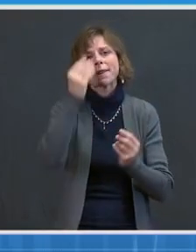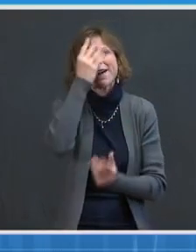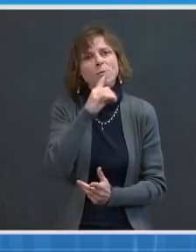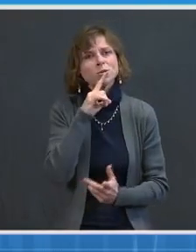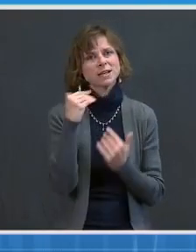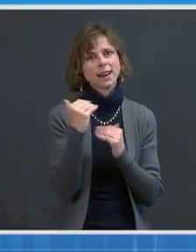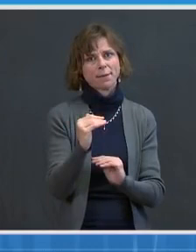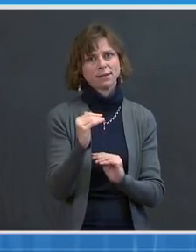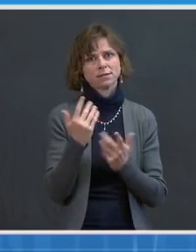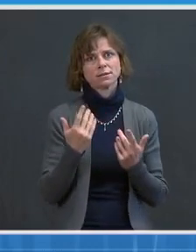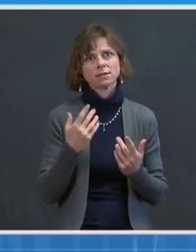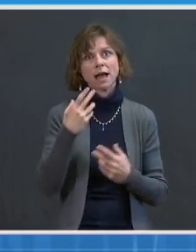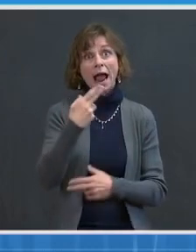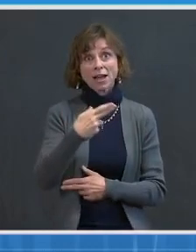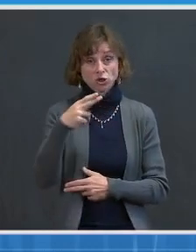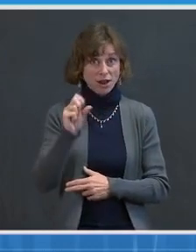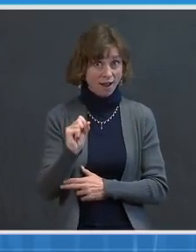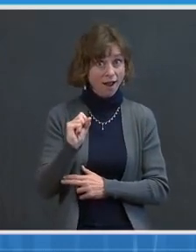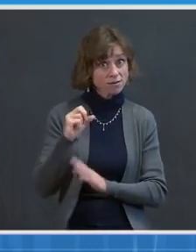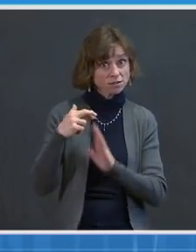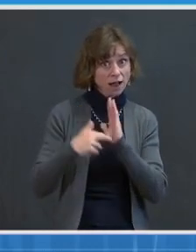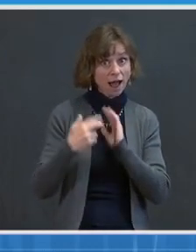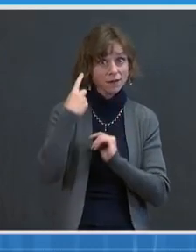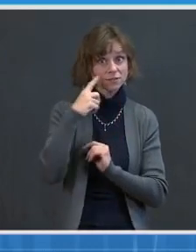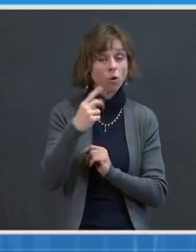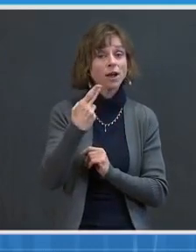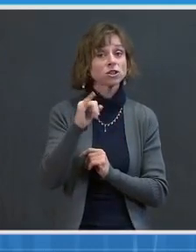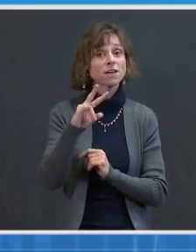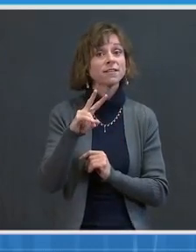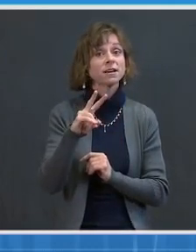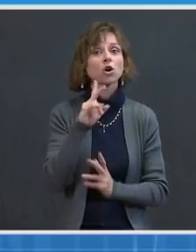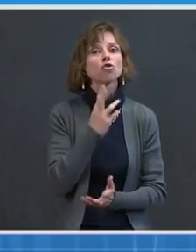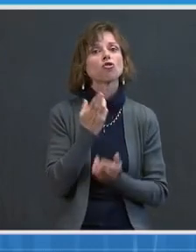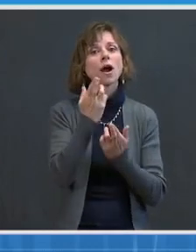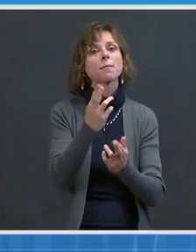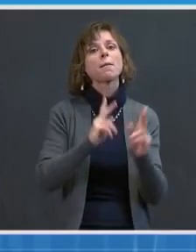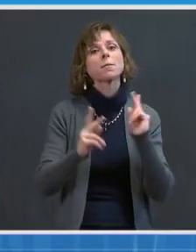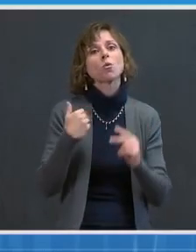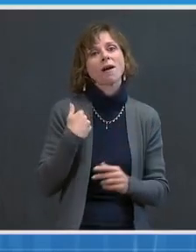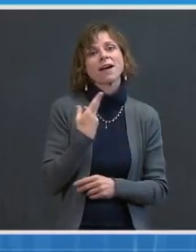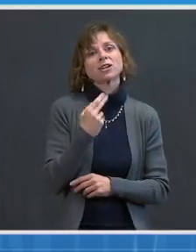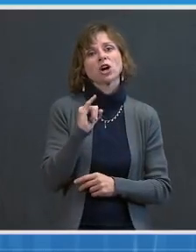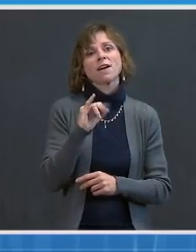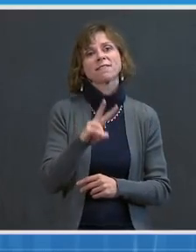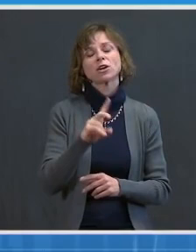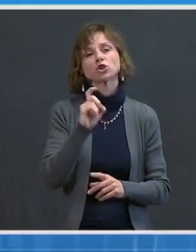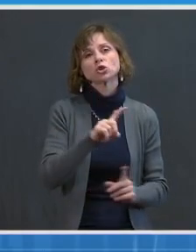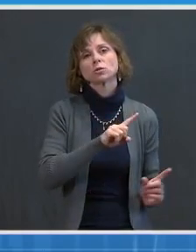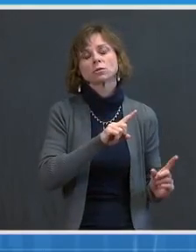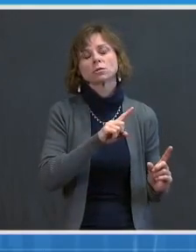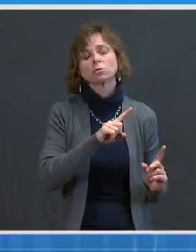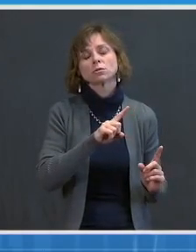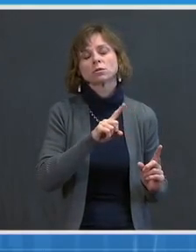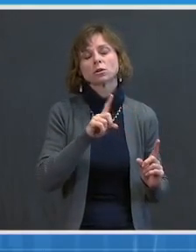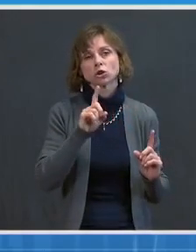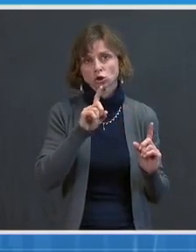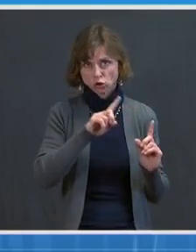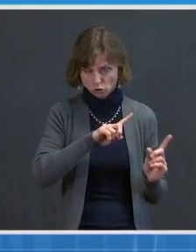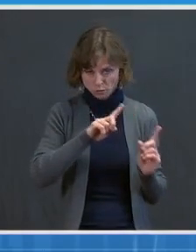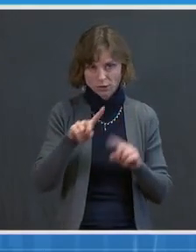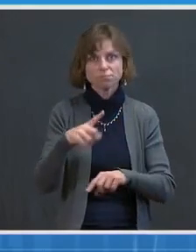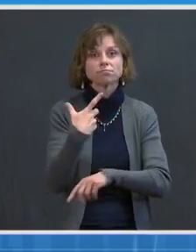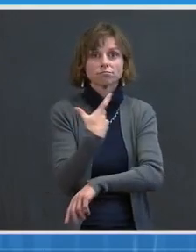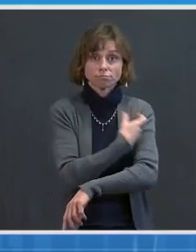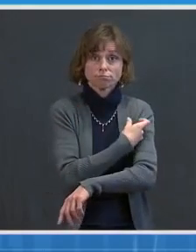The HHS guidelines for HIV recommend that people with HIV should receive a SARS-CoV-2